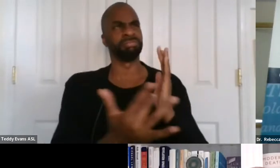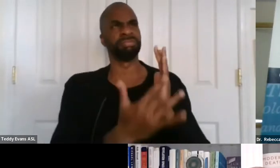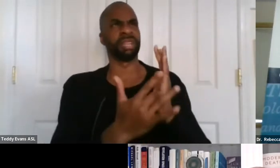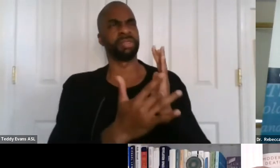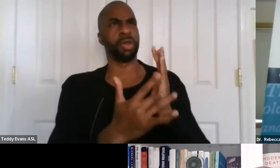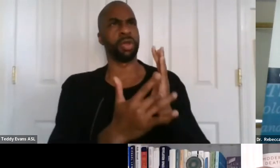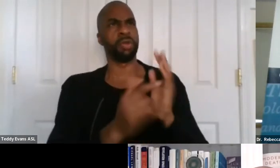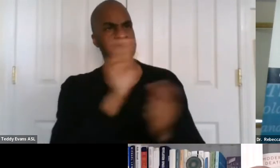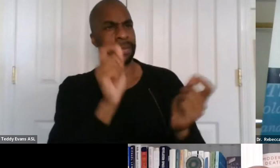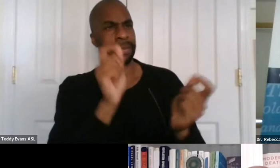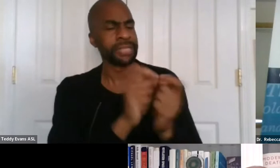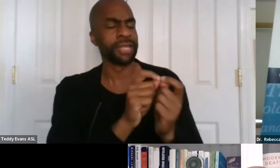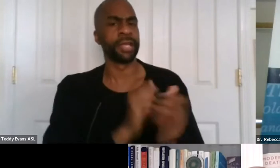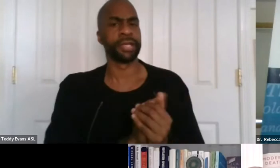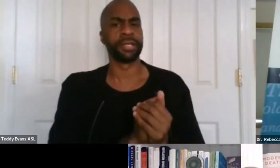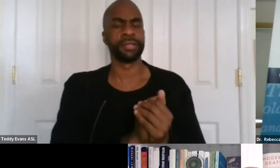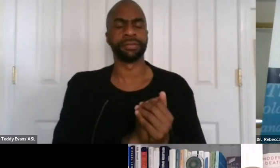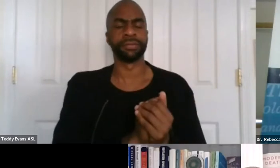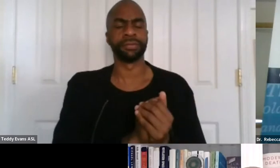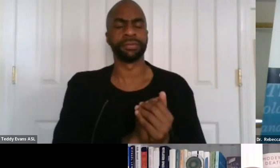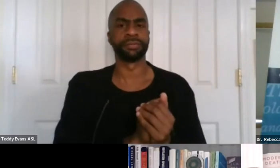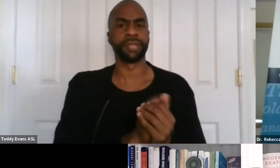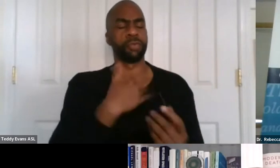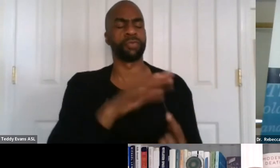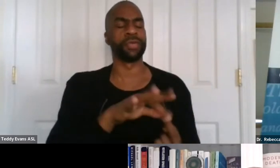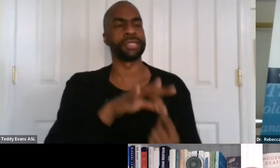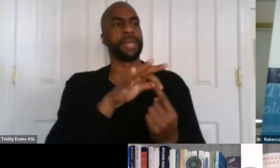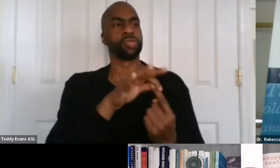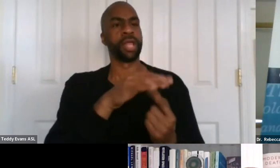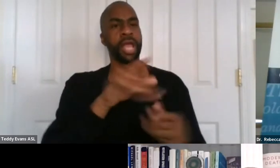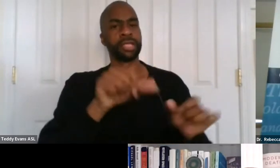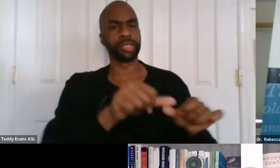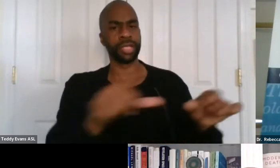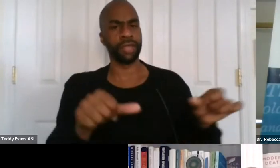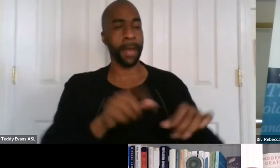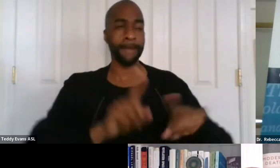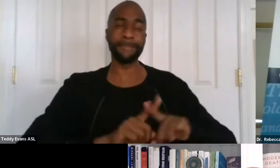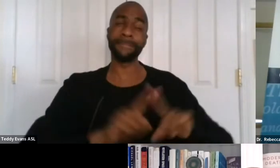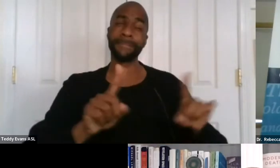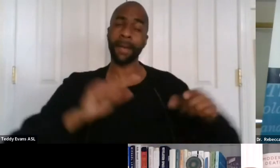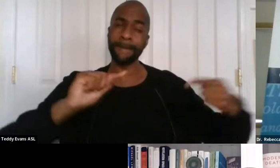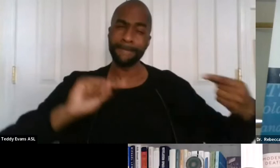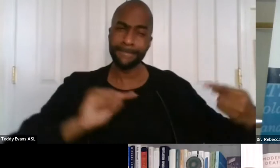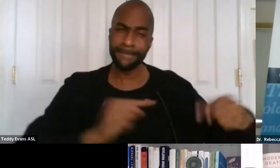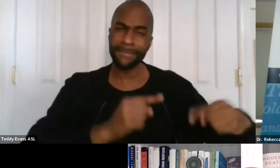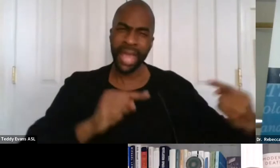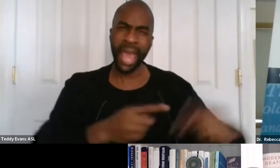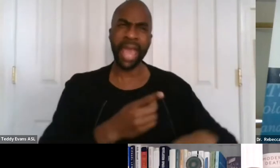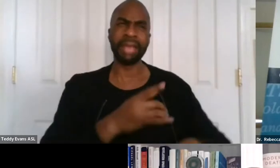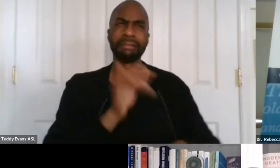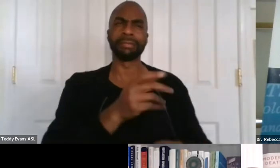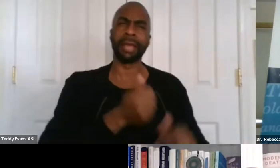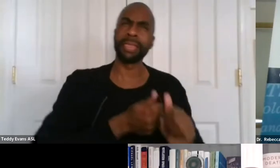sort of the purview of a very specialized field, but pain is probably the most democratic and